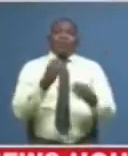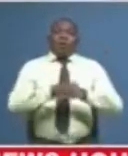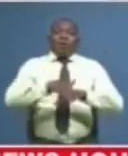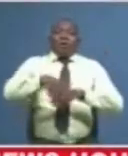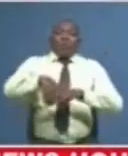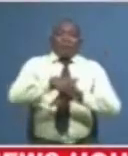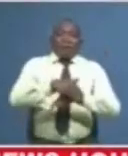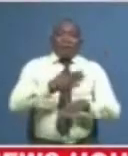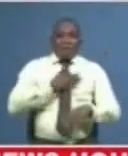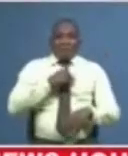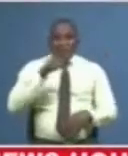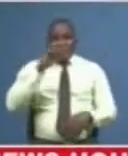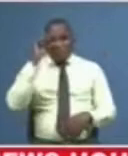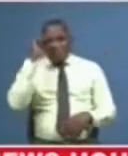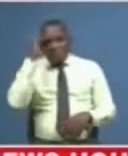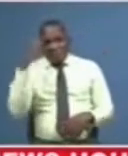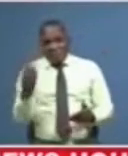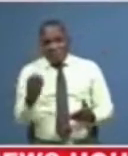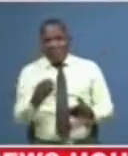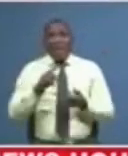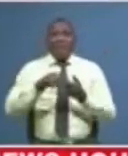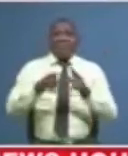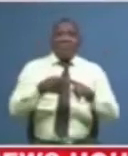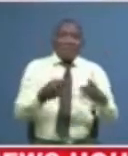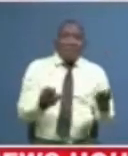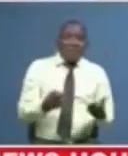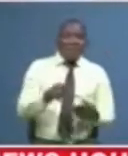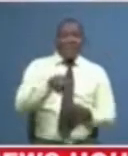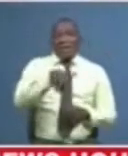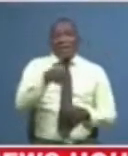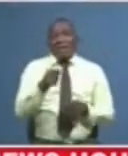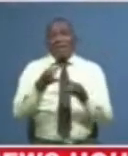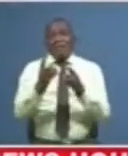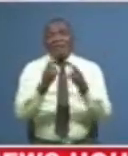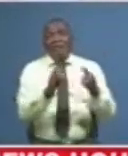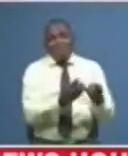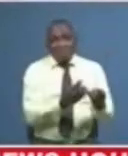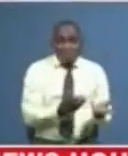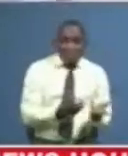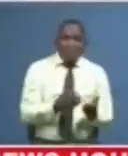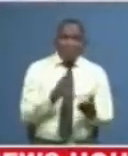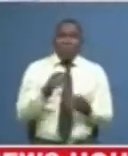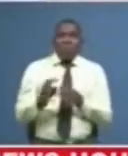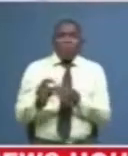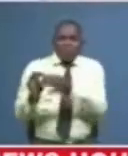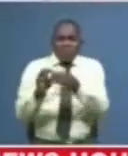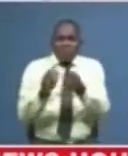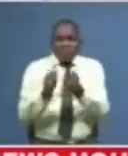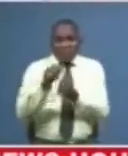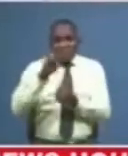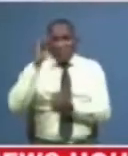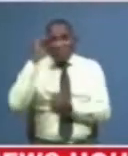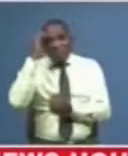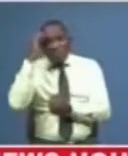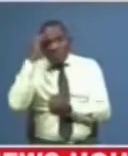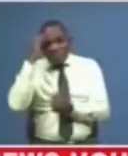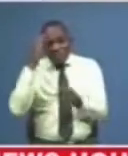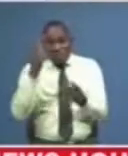my ministry, my colleagues in other agencies that collaborate with my ministry, to